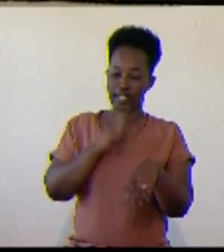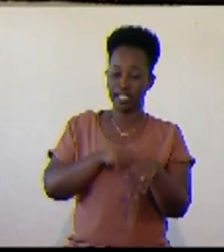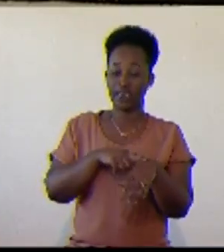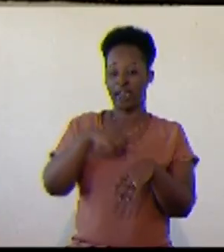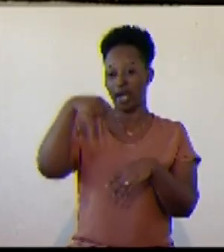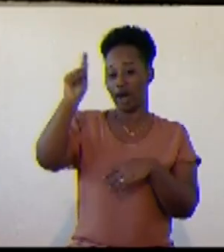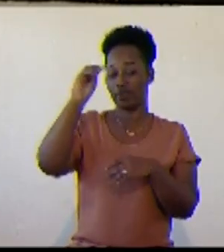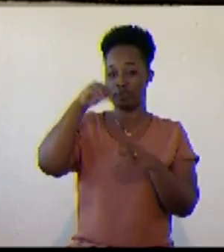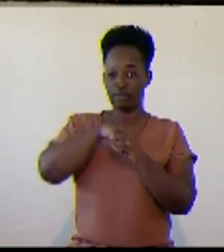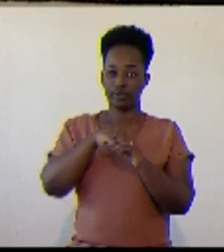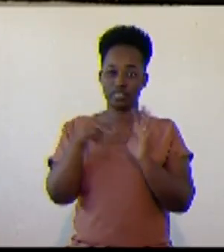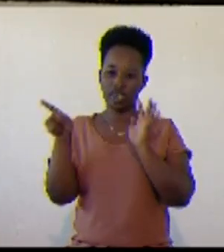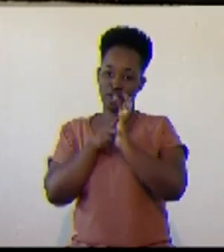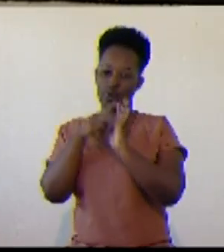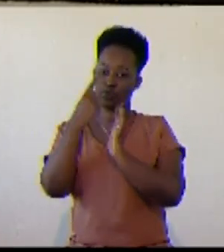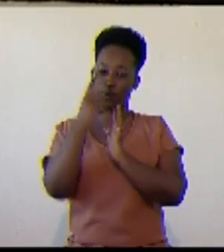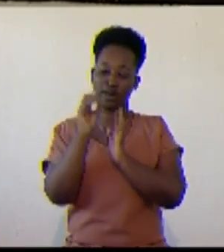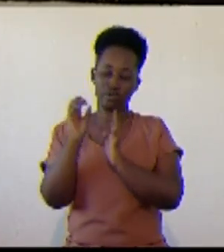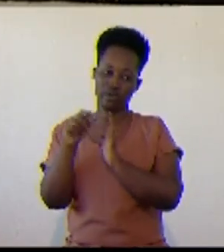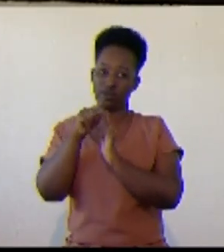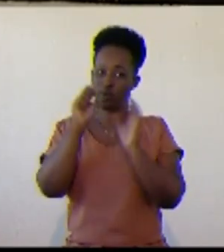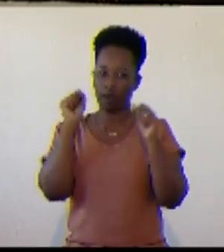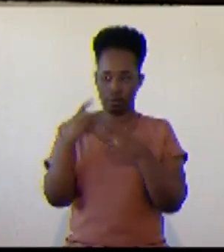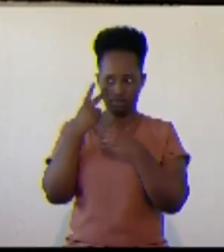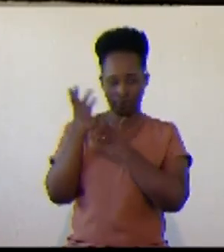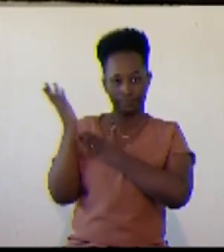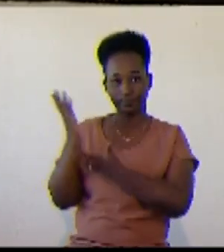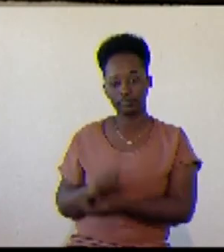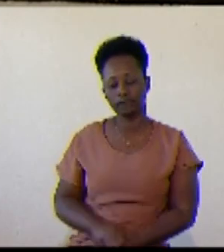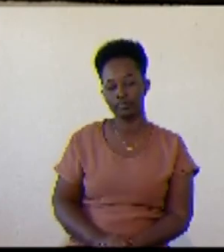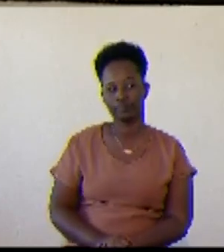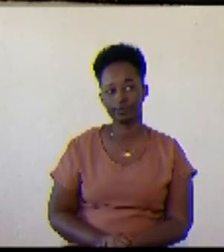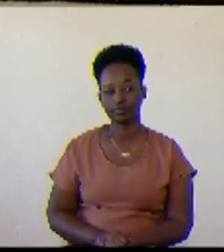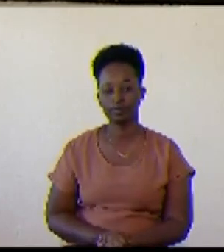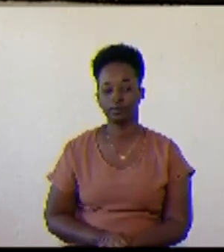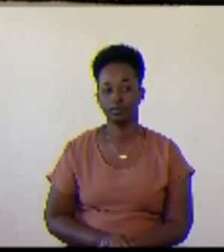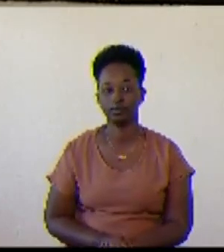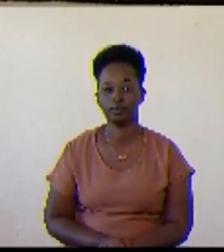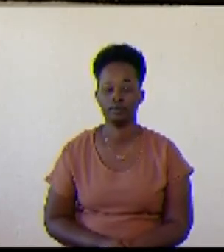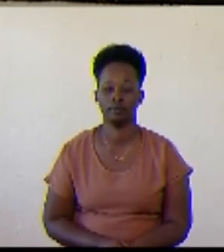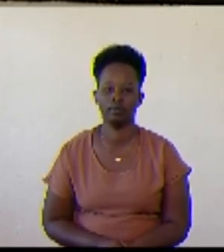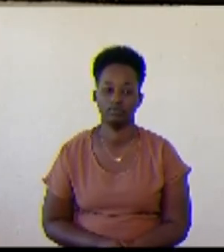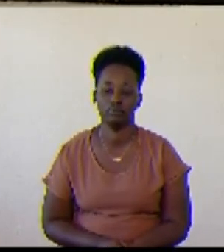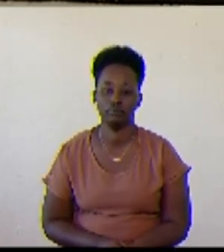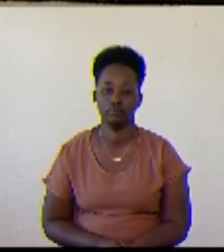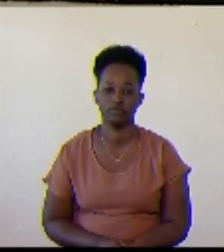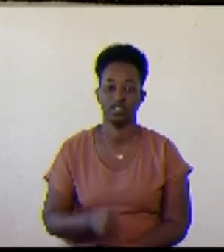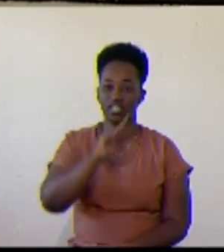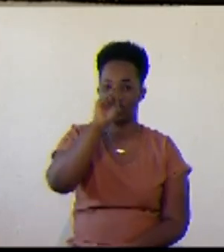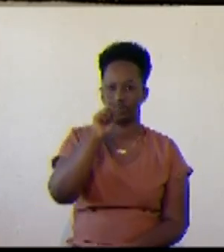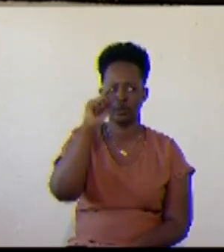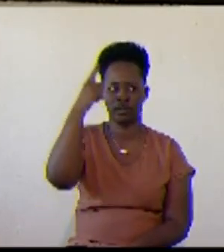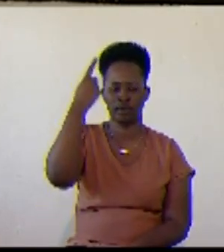is 100. So you can look at that. If this is maybe your Roman 3, this one being your Roman